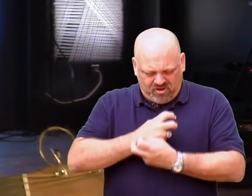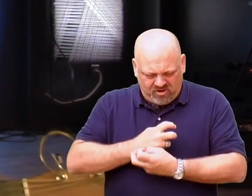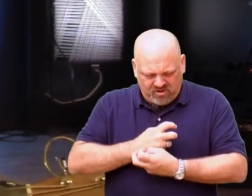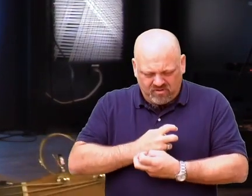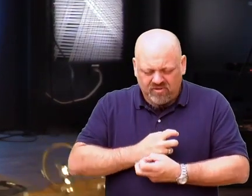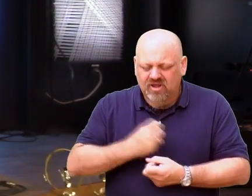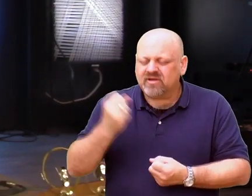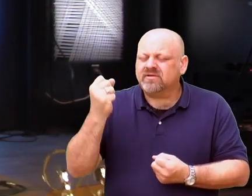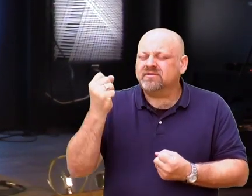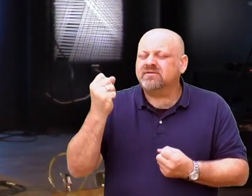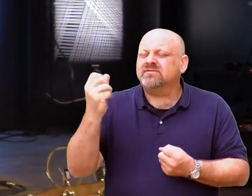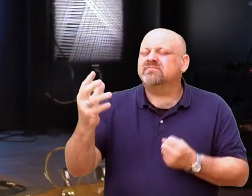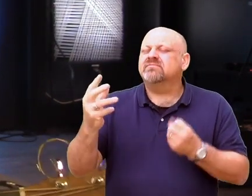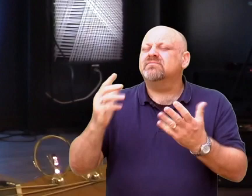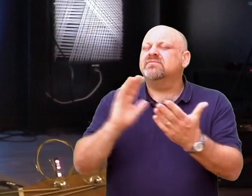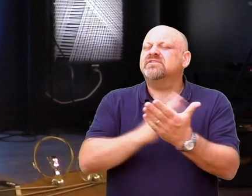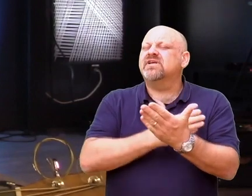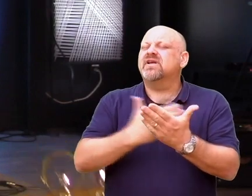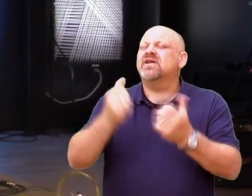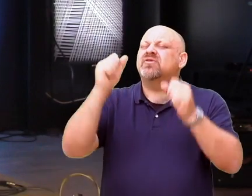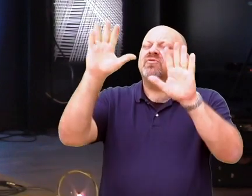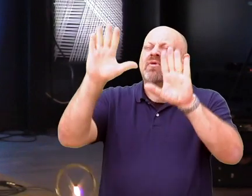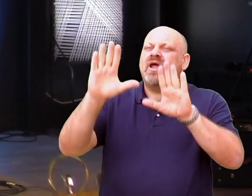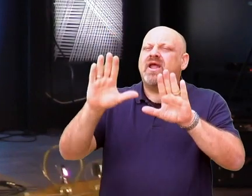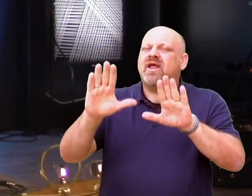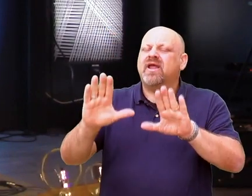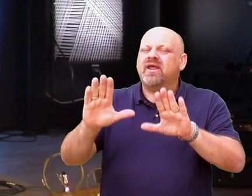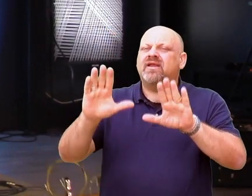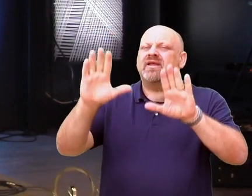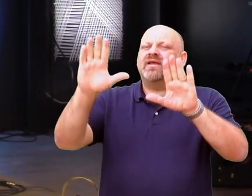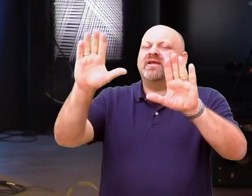cry. These bones will sing.